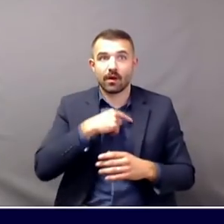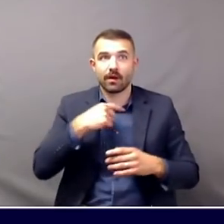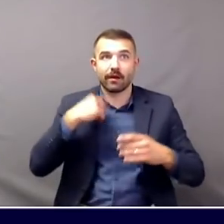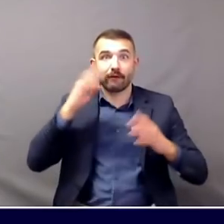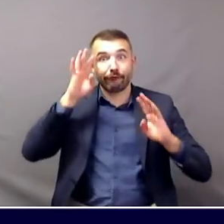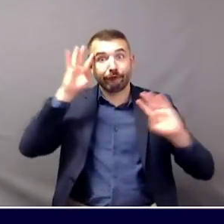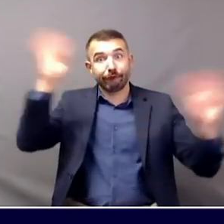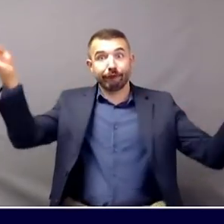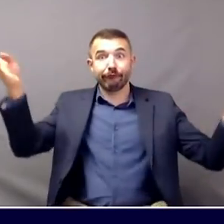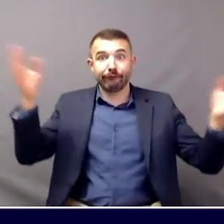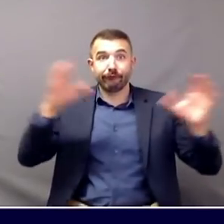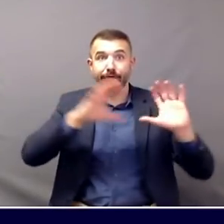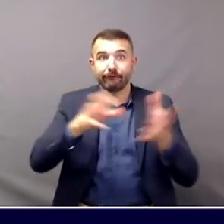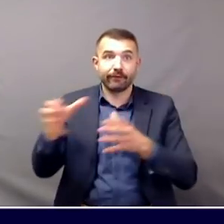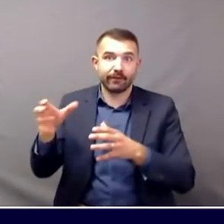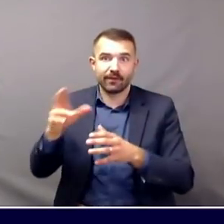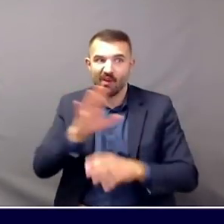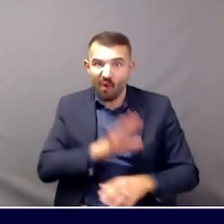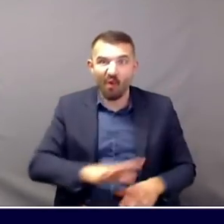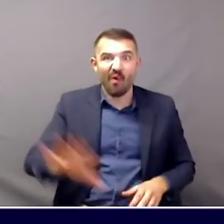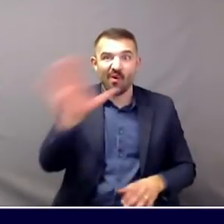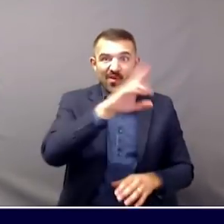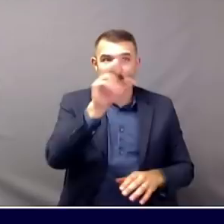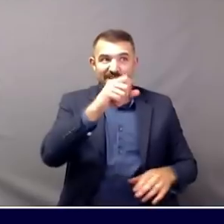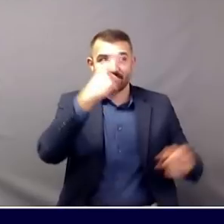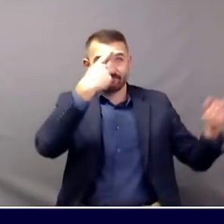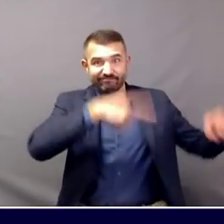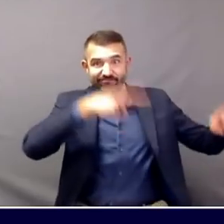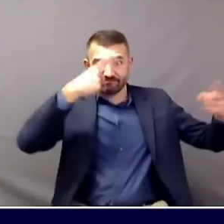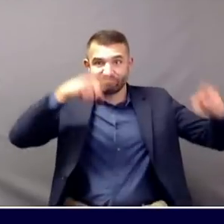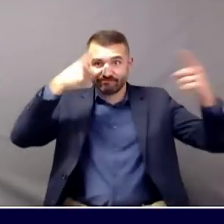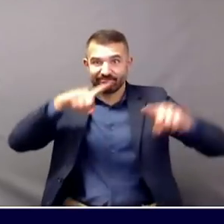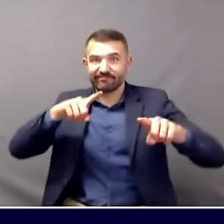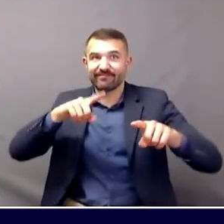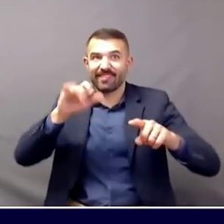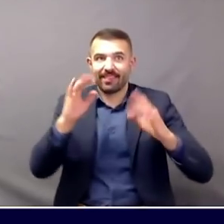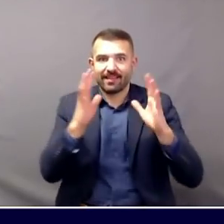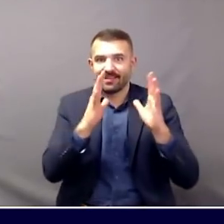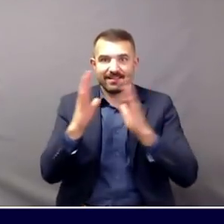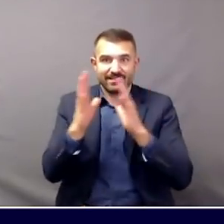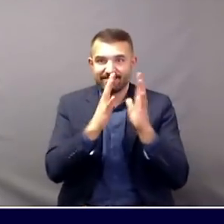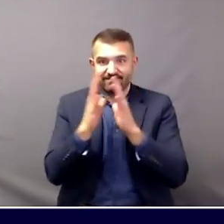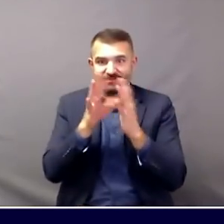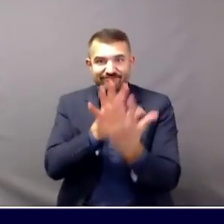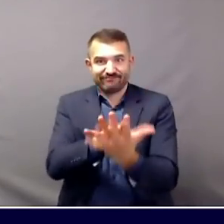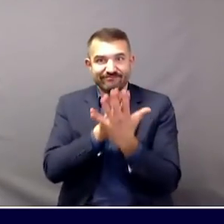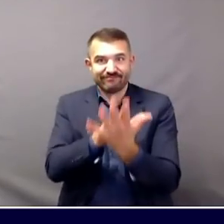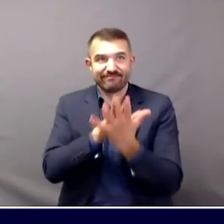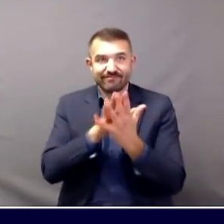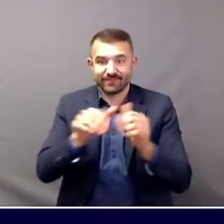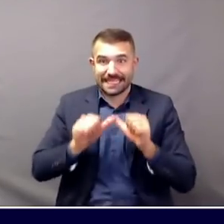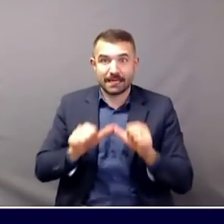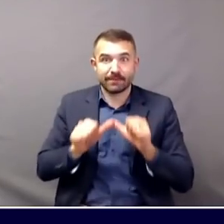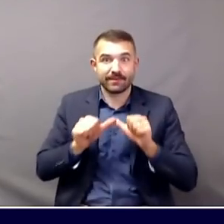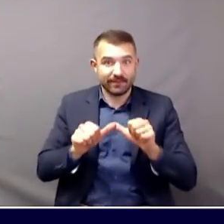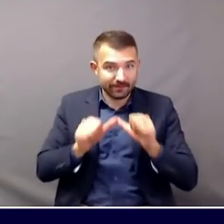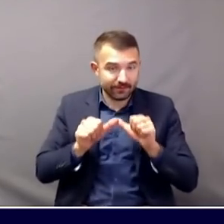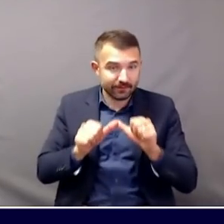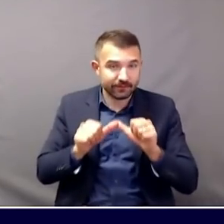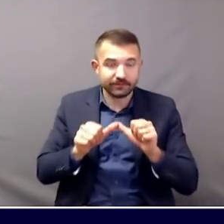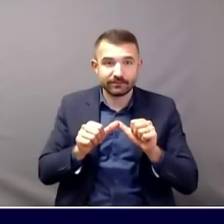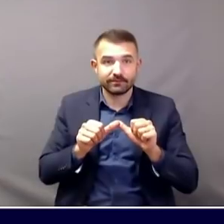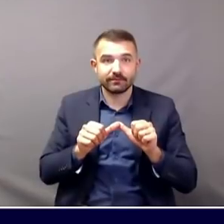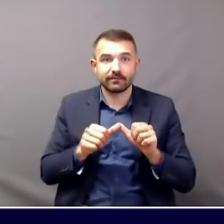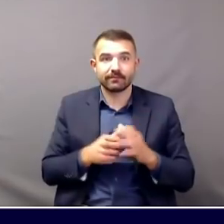there's more close contact for more sustained periods of time, that there's a lot of strenuous activity, which means that those respiratory droplets